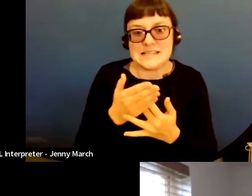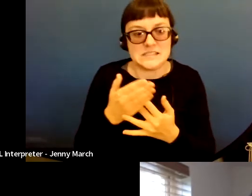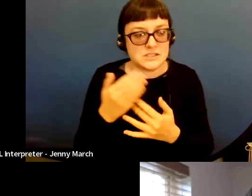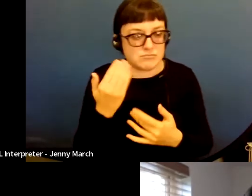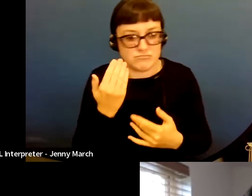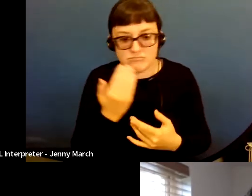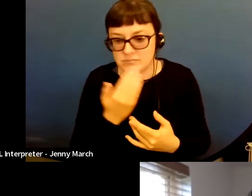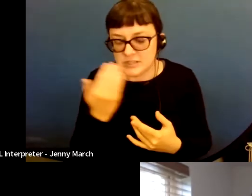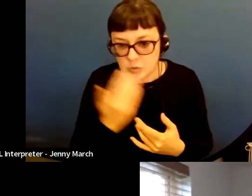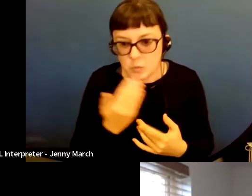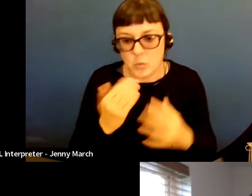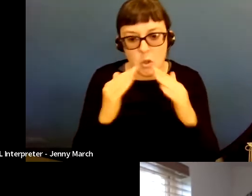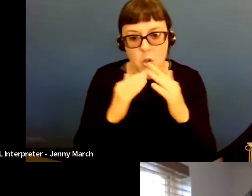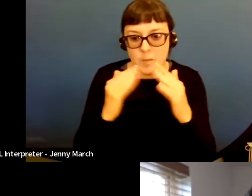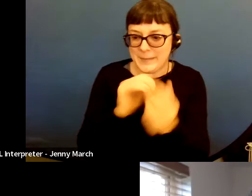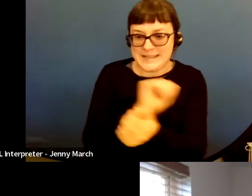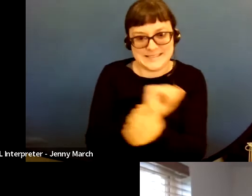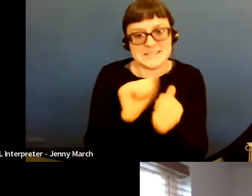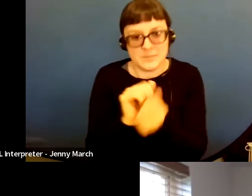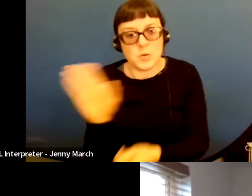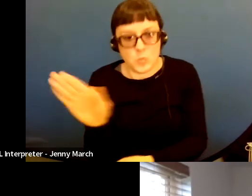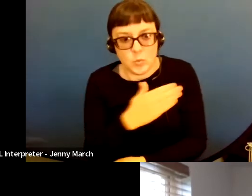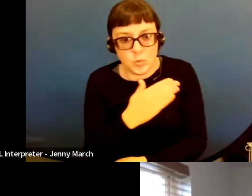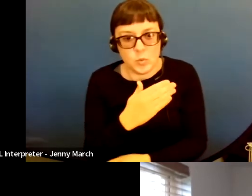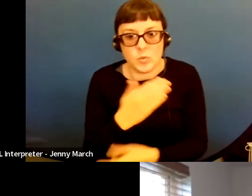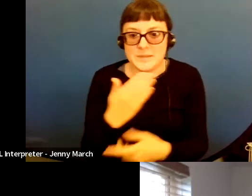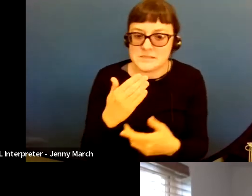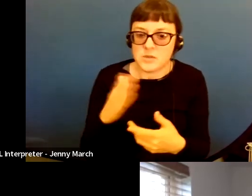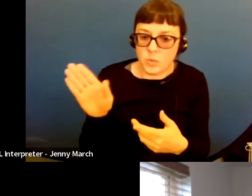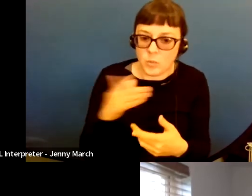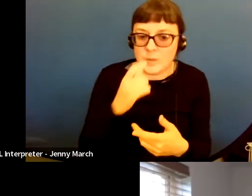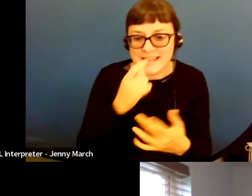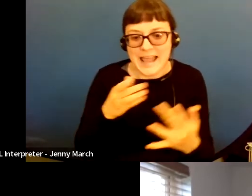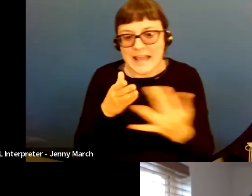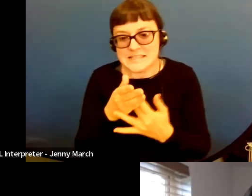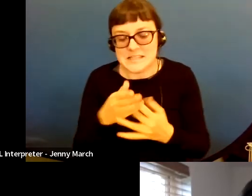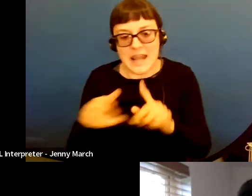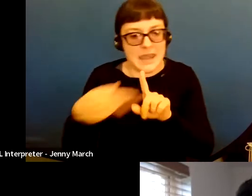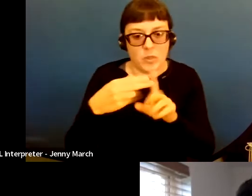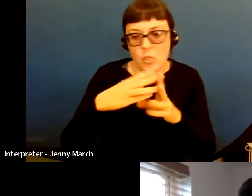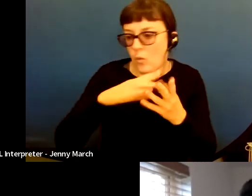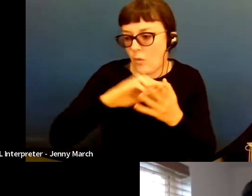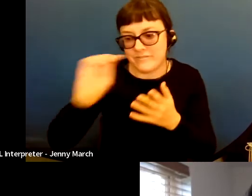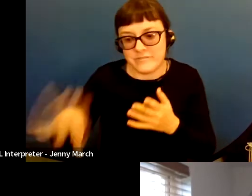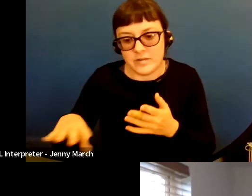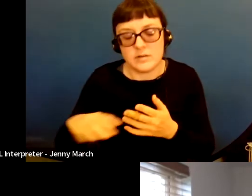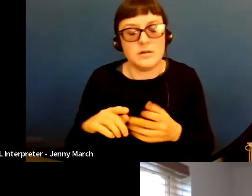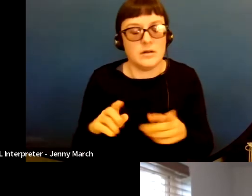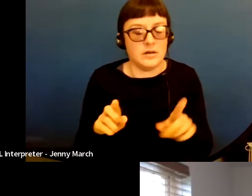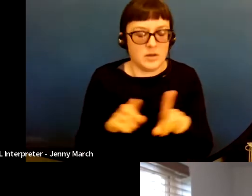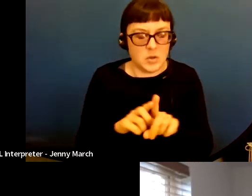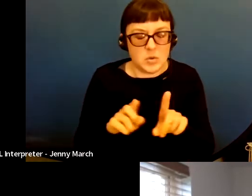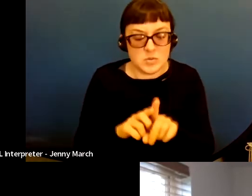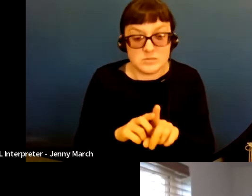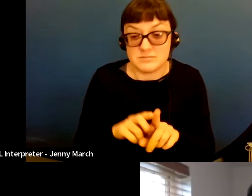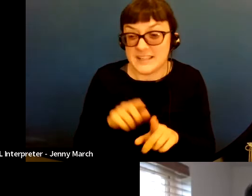and on exams. It means deploying tools on a universal basis and to remove stigma, but also recognizing the principle that tools can be